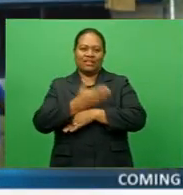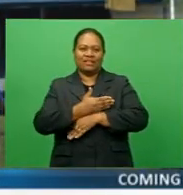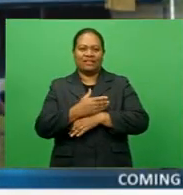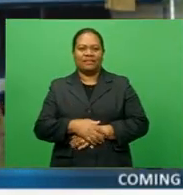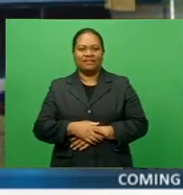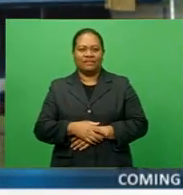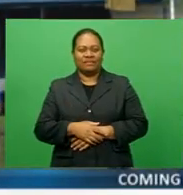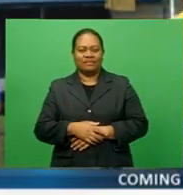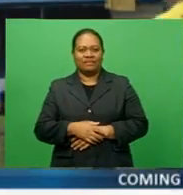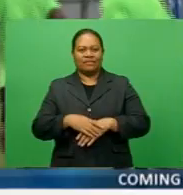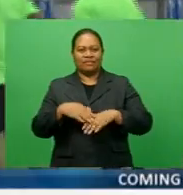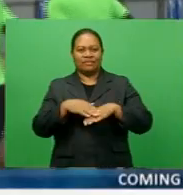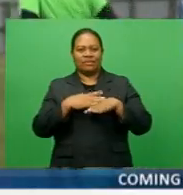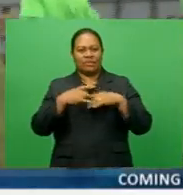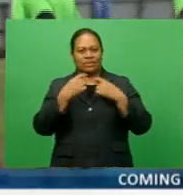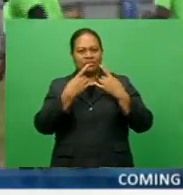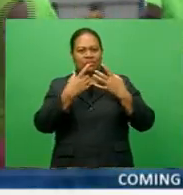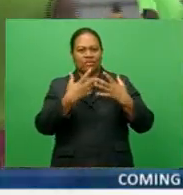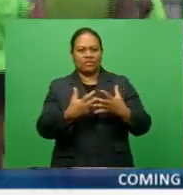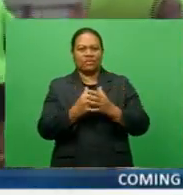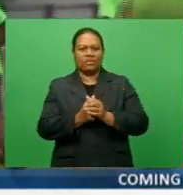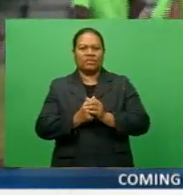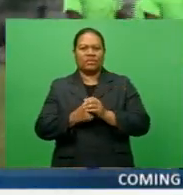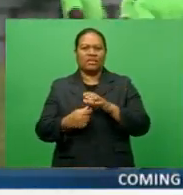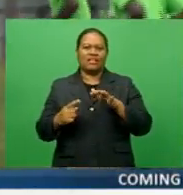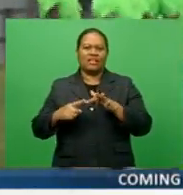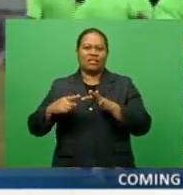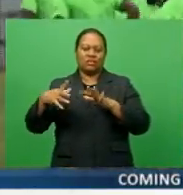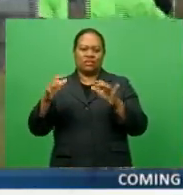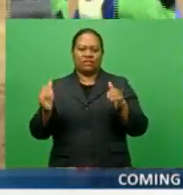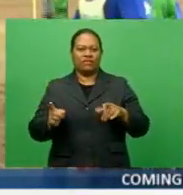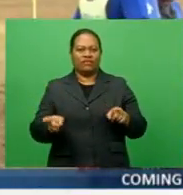Police blew up for underdog tag in Escort Shield final.